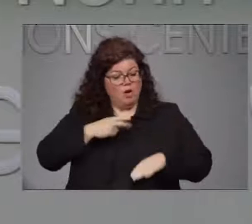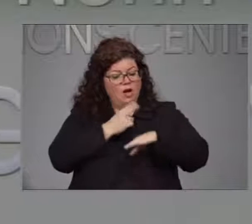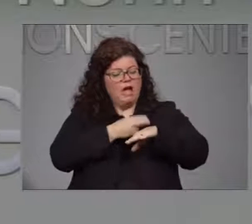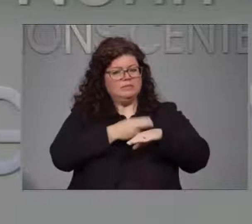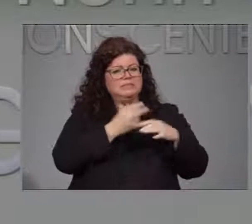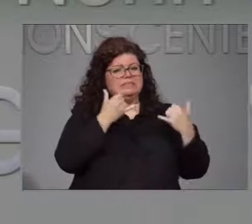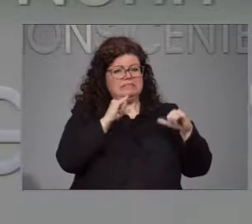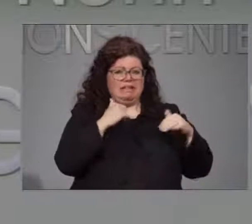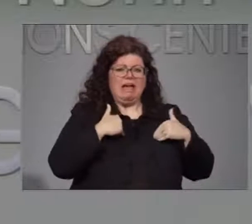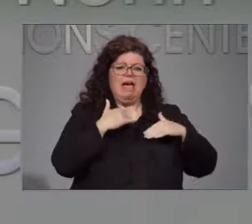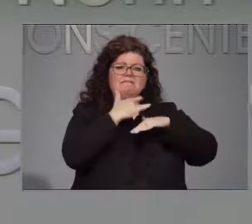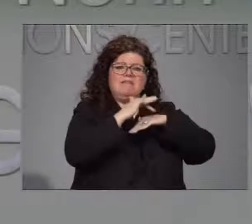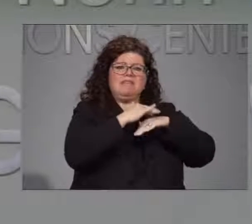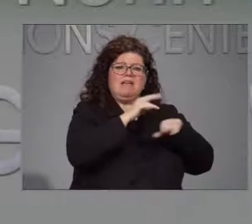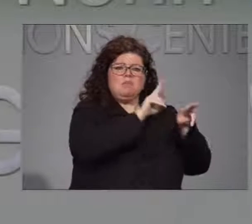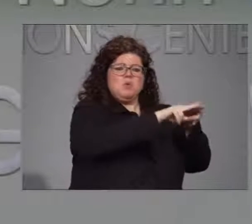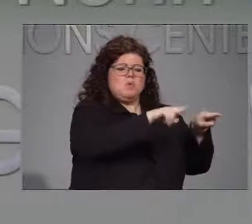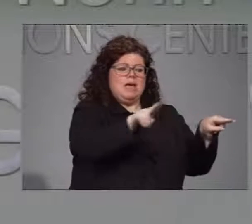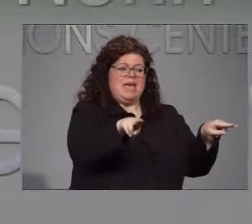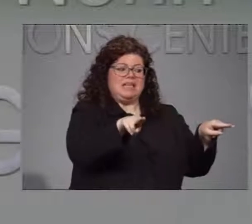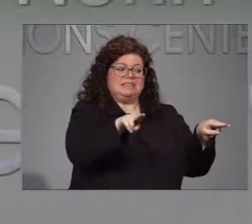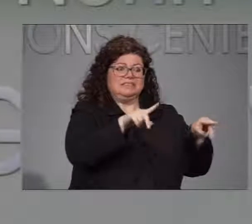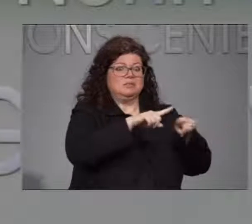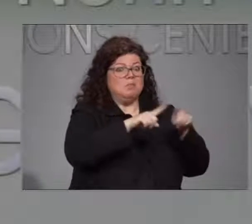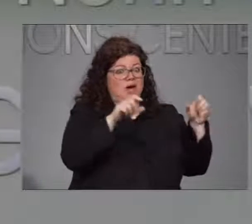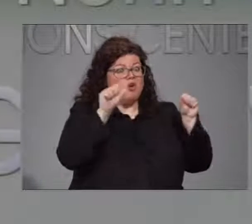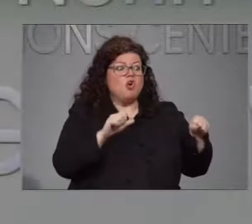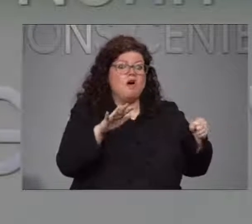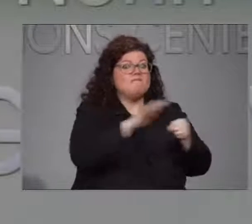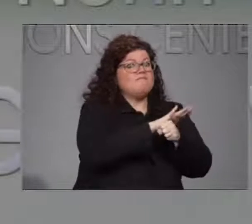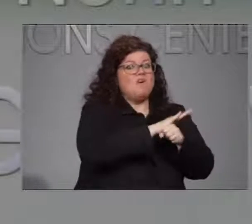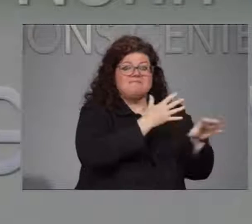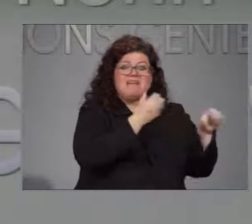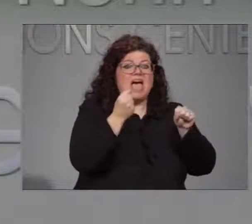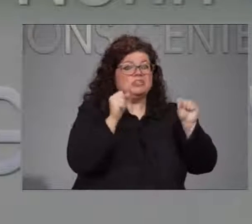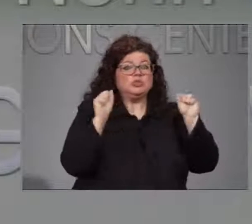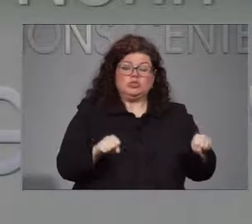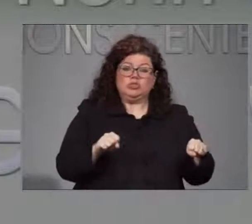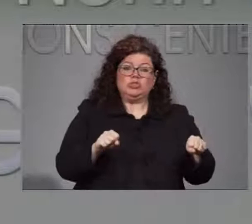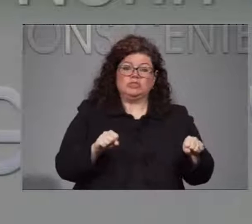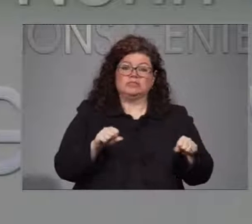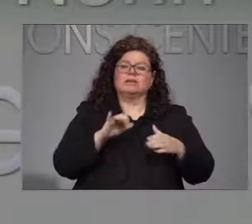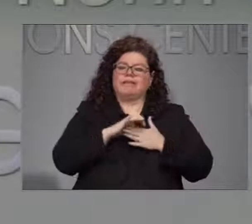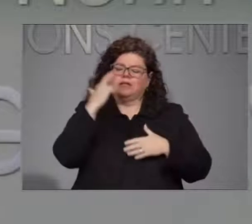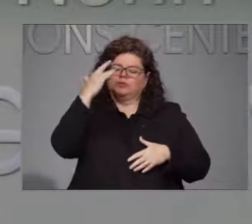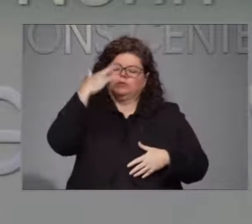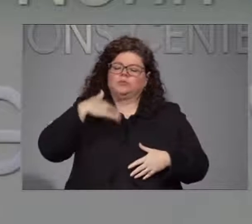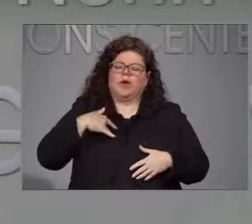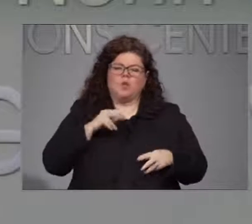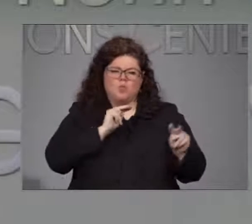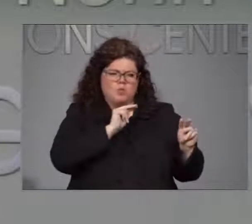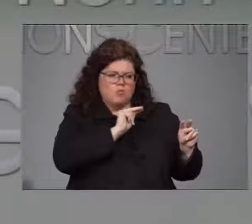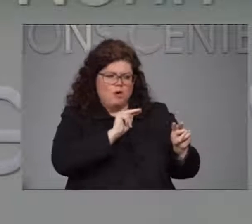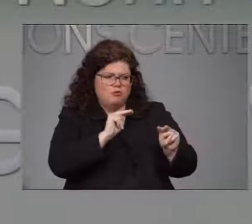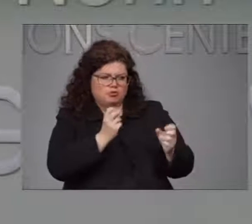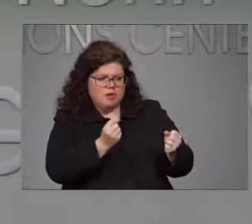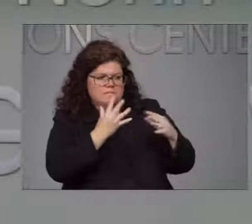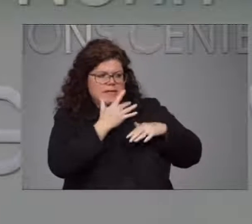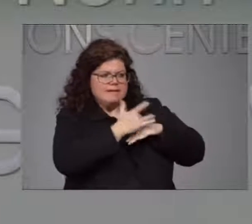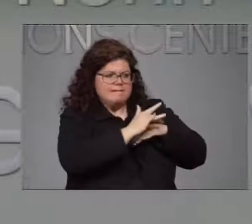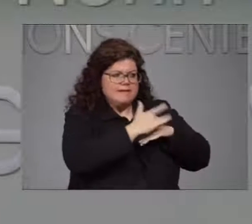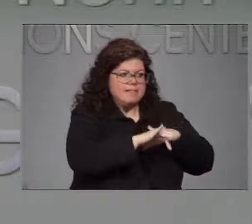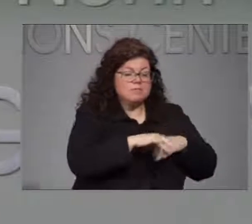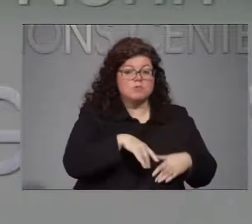know this can change quickly. So we're working with hospitals and tracking hospitalizations and ICU beds